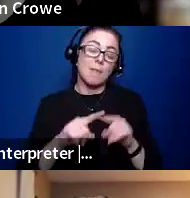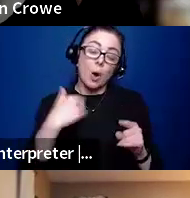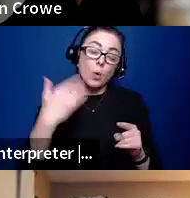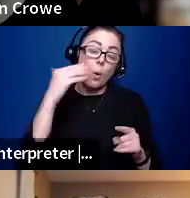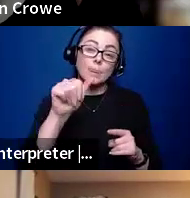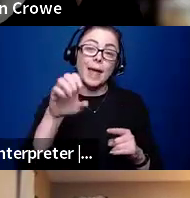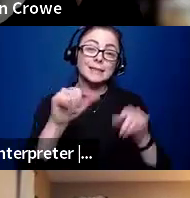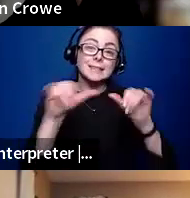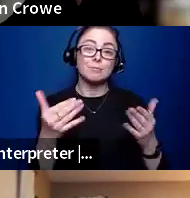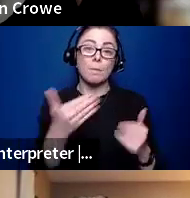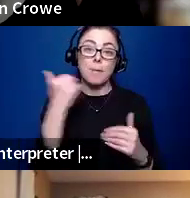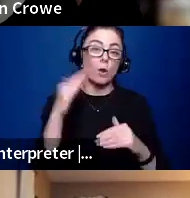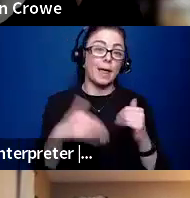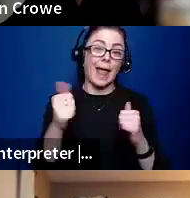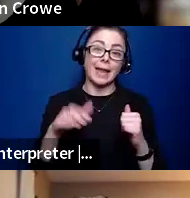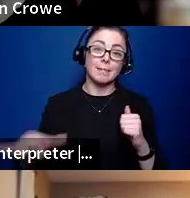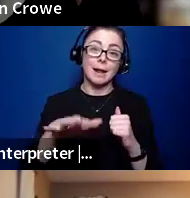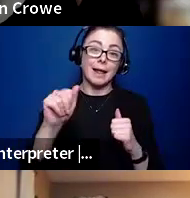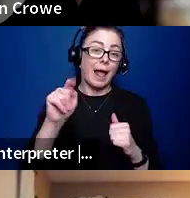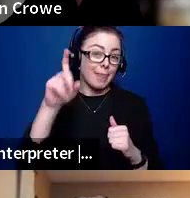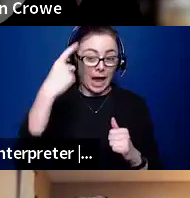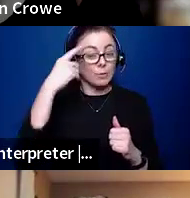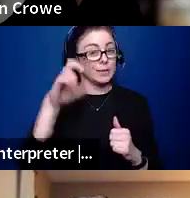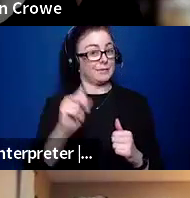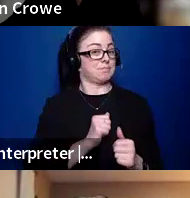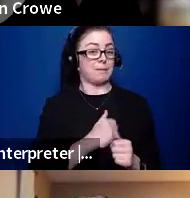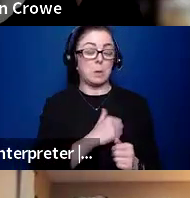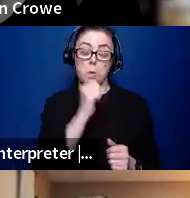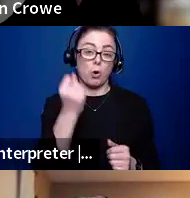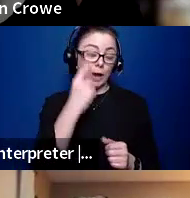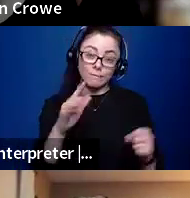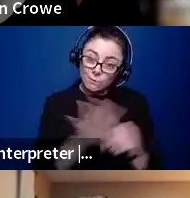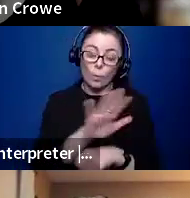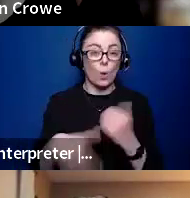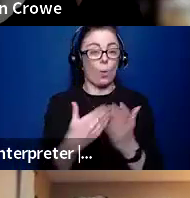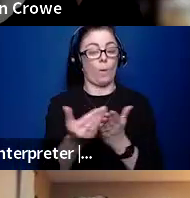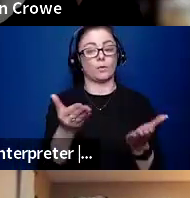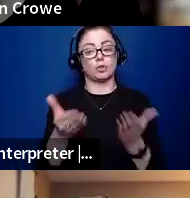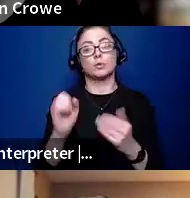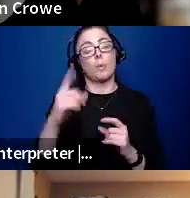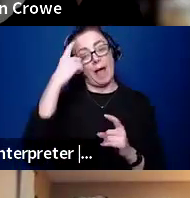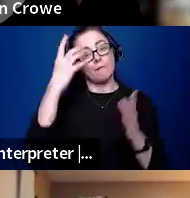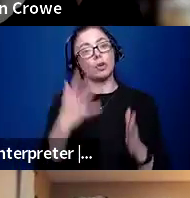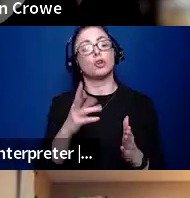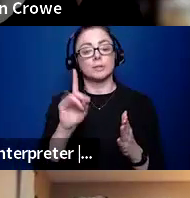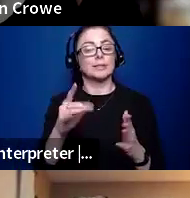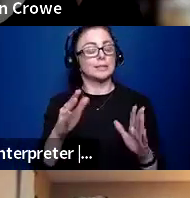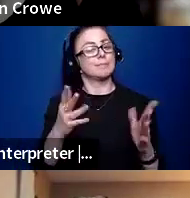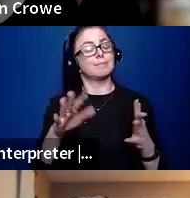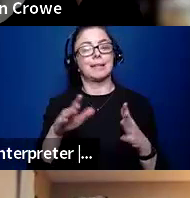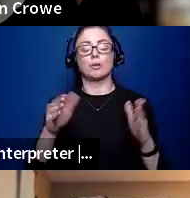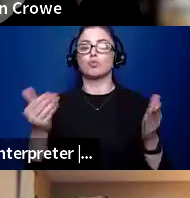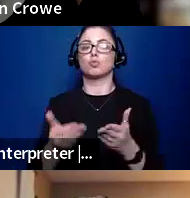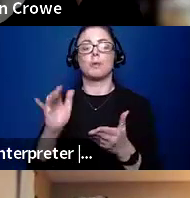Capitol. And even I don't fully understand all the services that are offered. So she introduced this bill, which would make massive changes to the